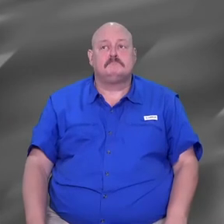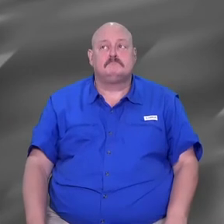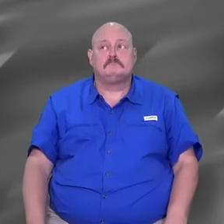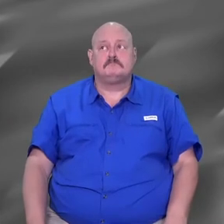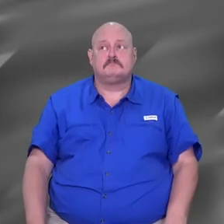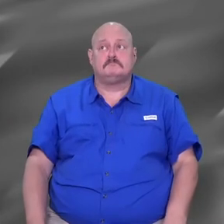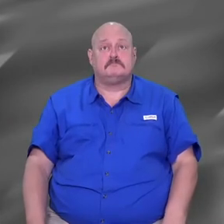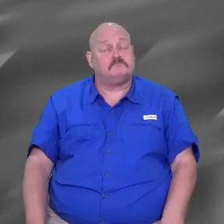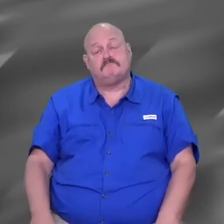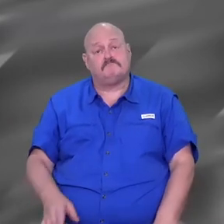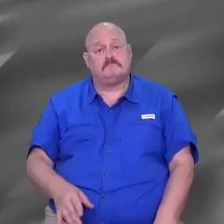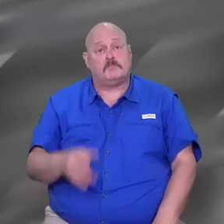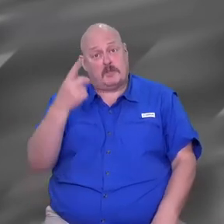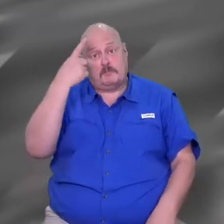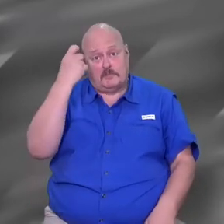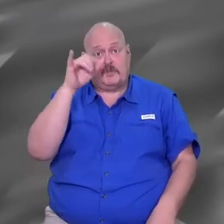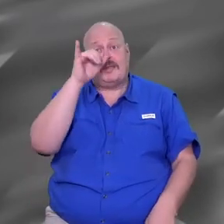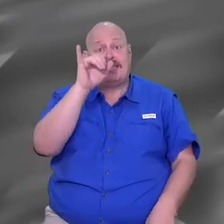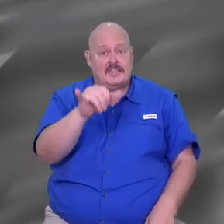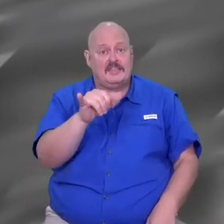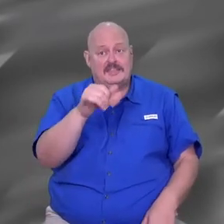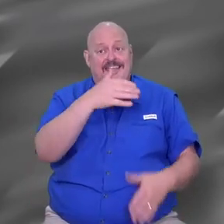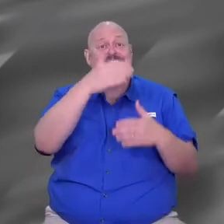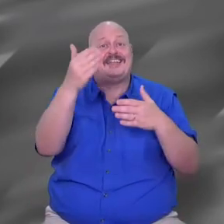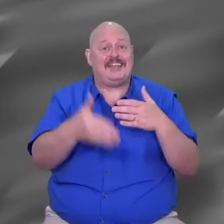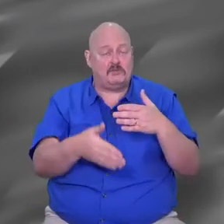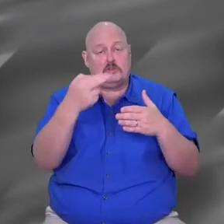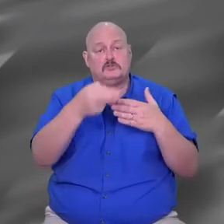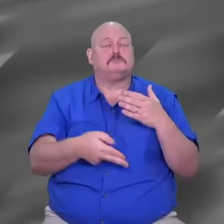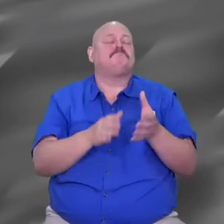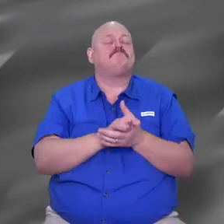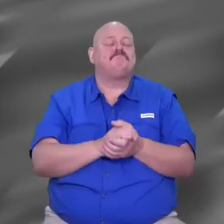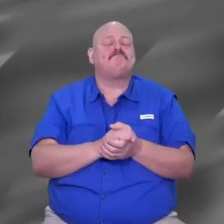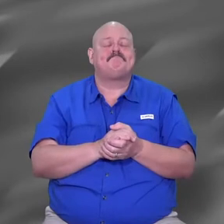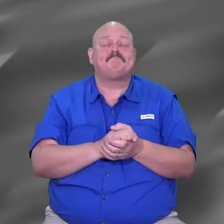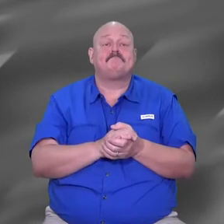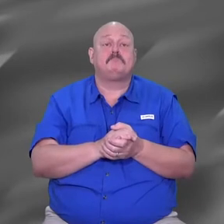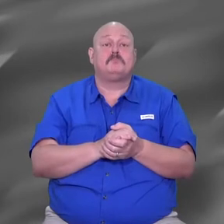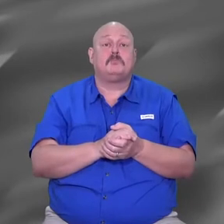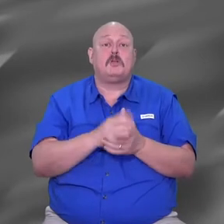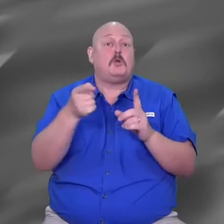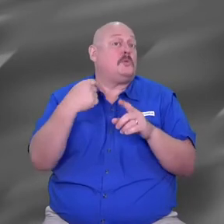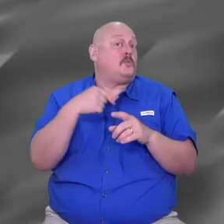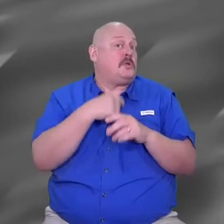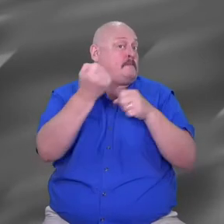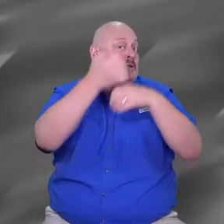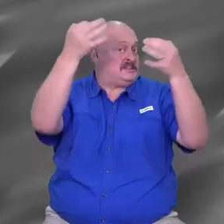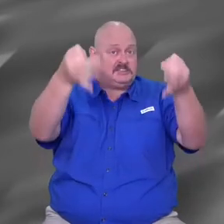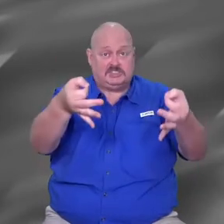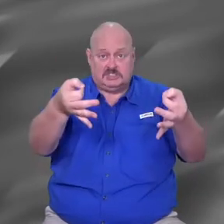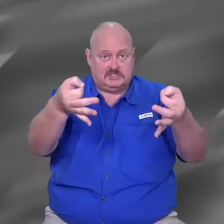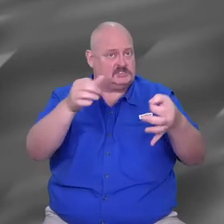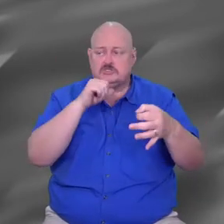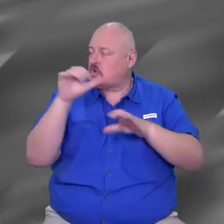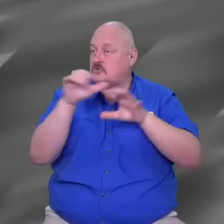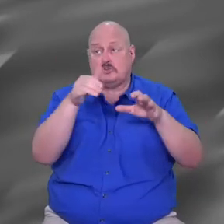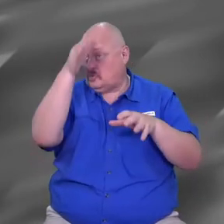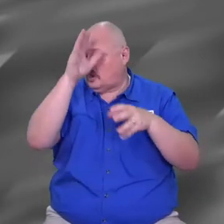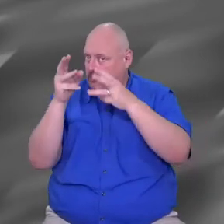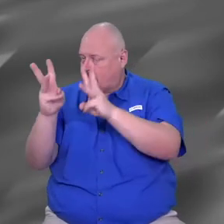it? Because that's the end result. And when we make a decision to not do it God's